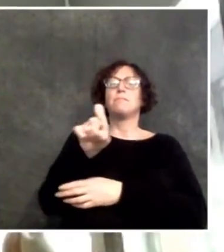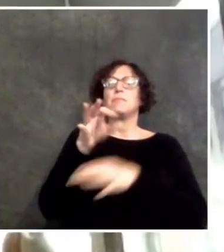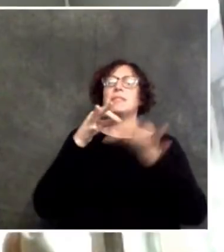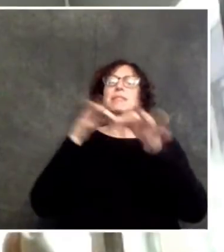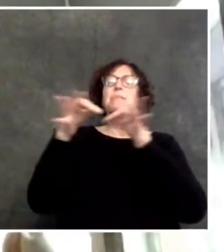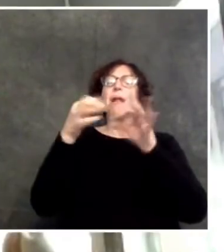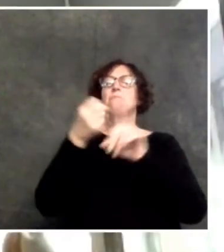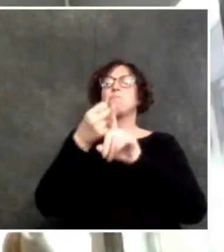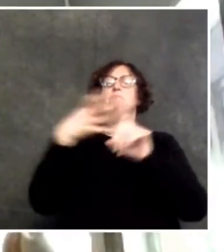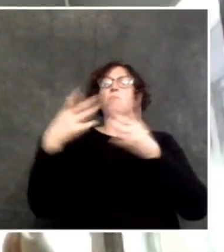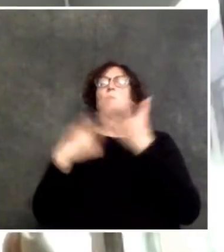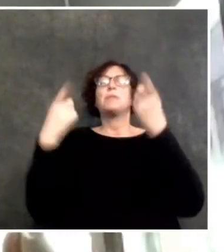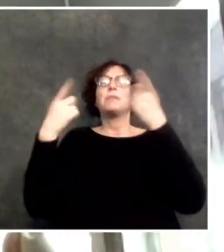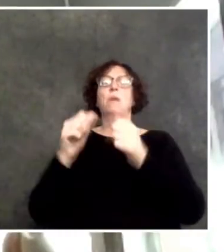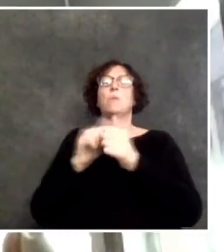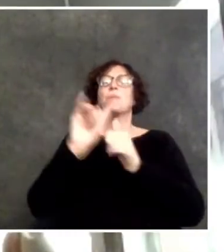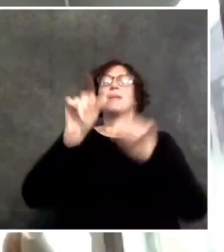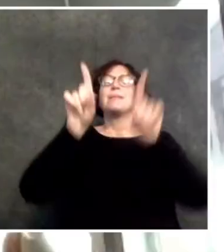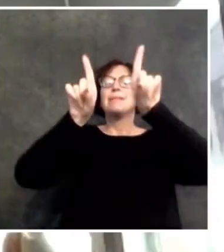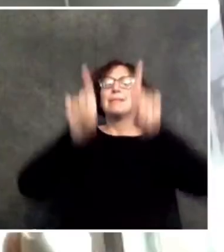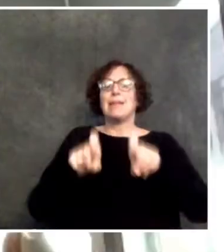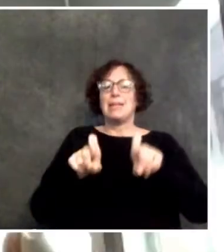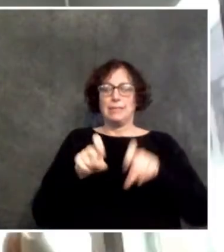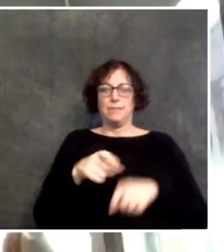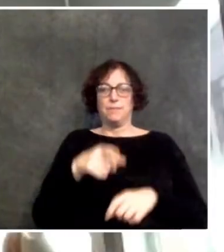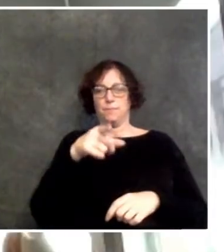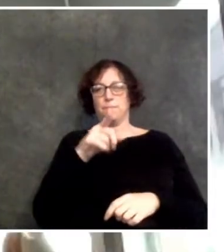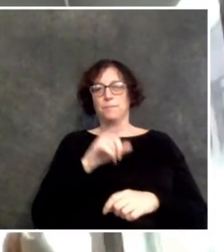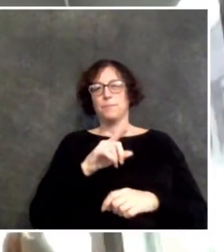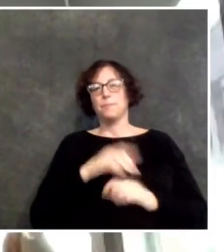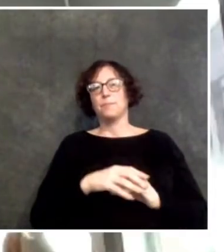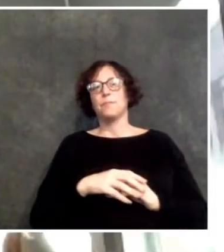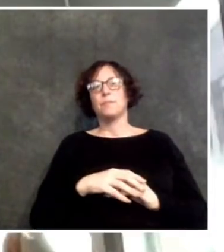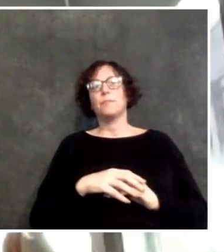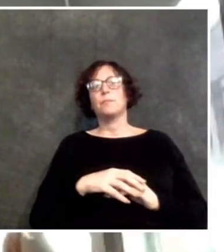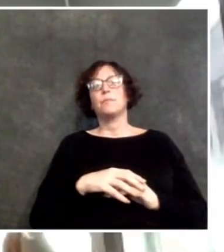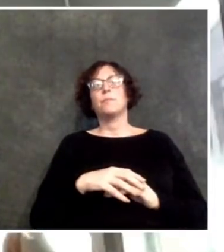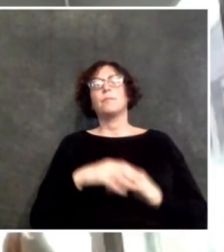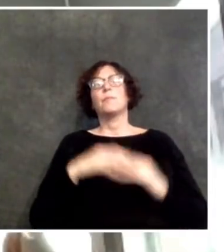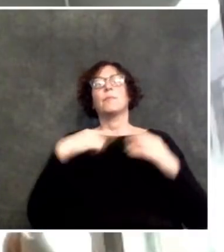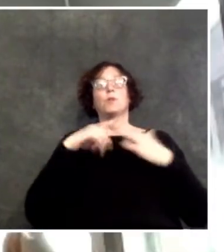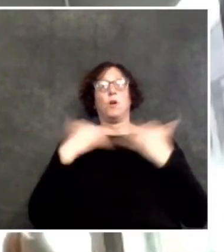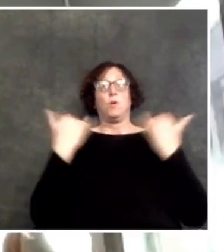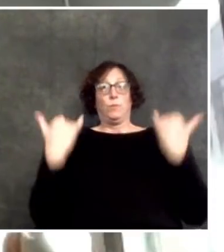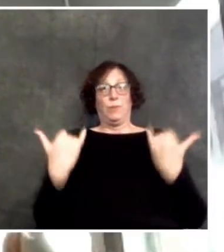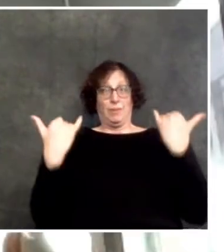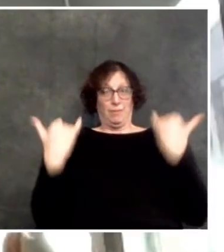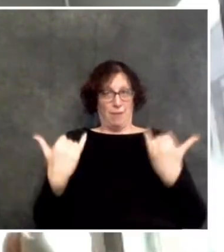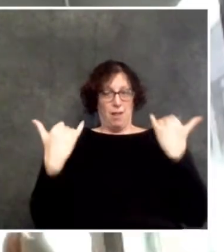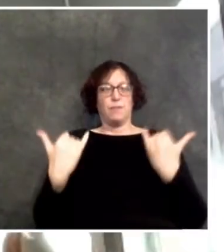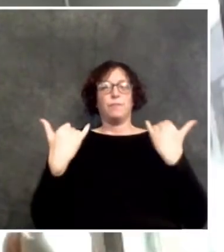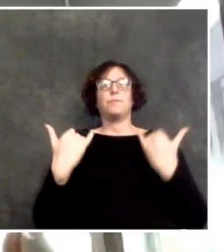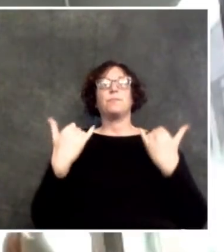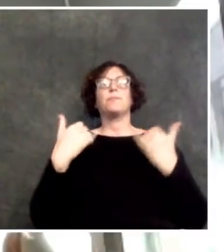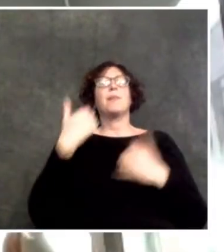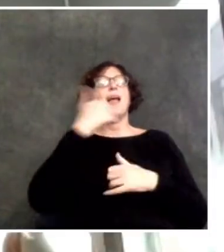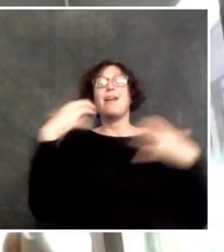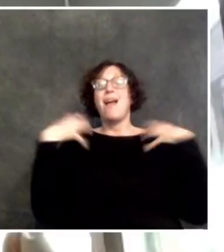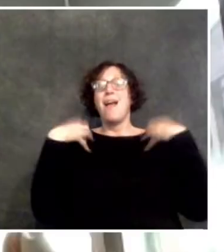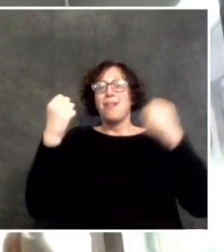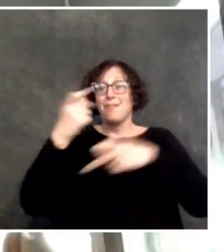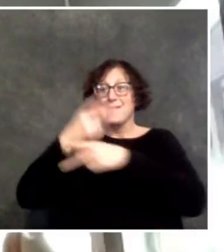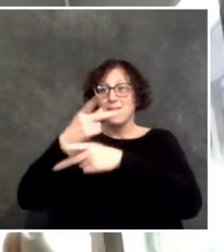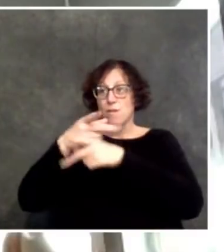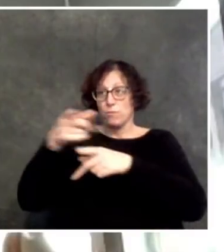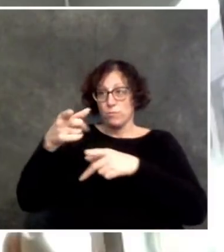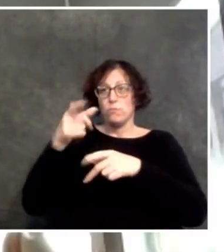today, any of our frontline workers can be tested at their facility in occupational health. And we're doing that